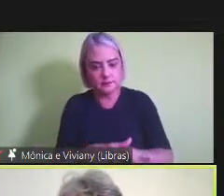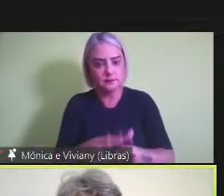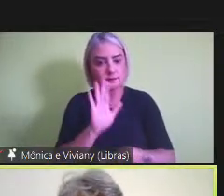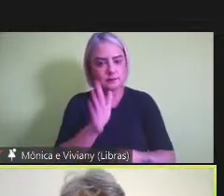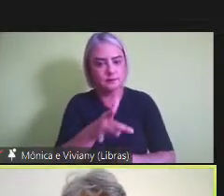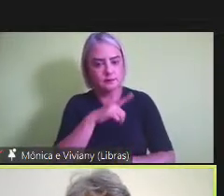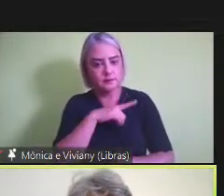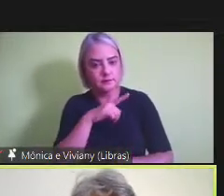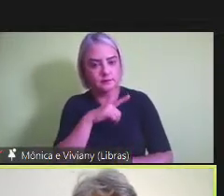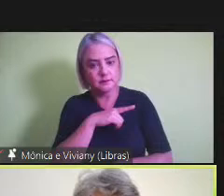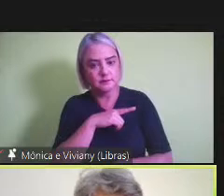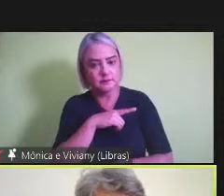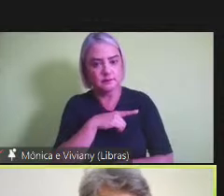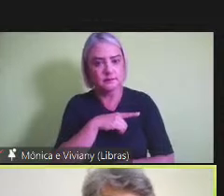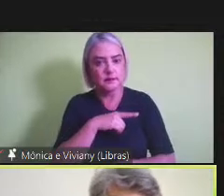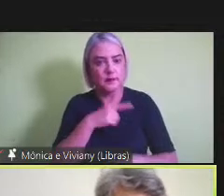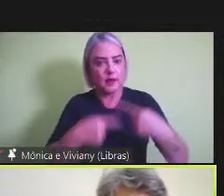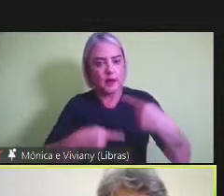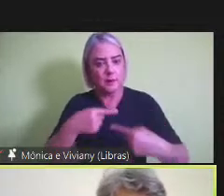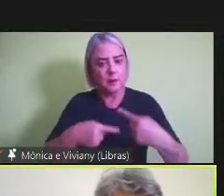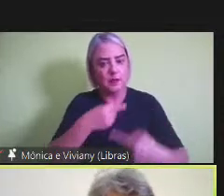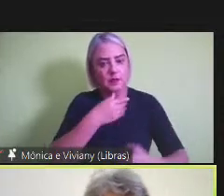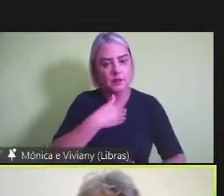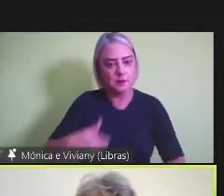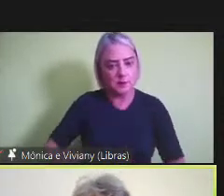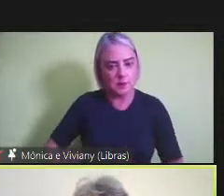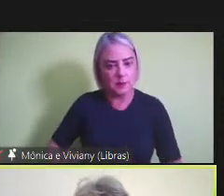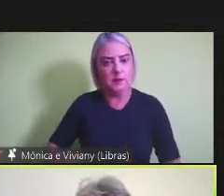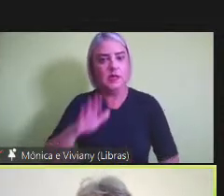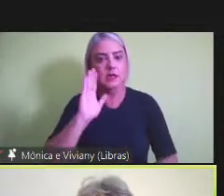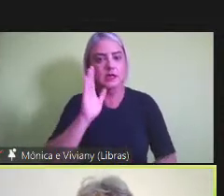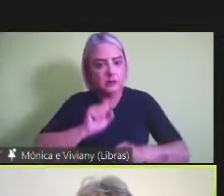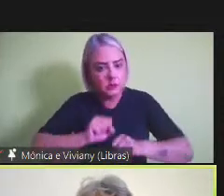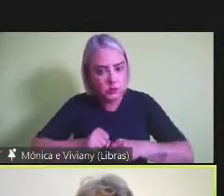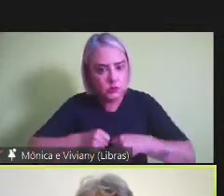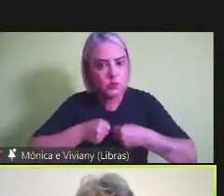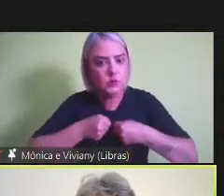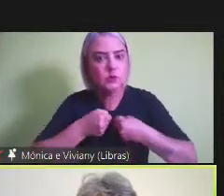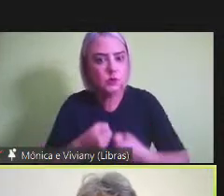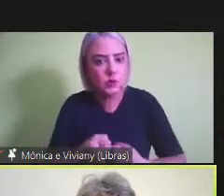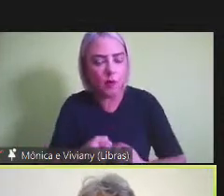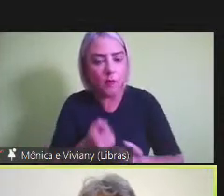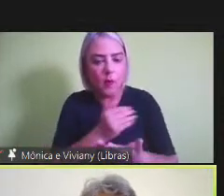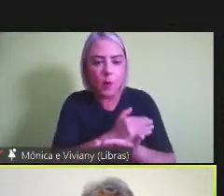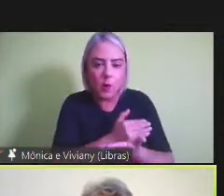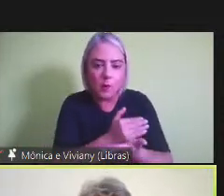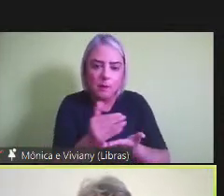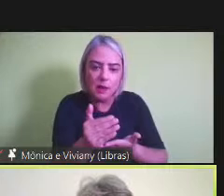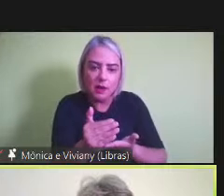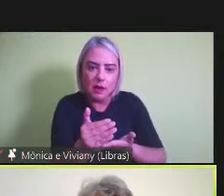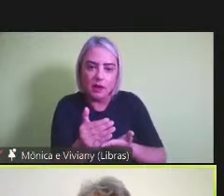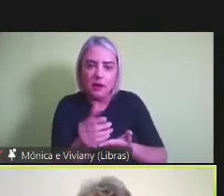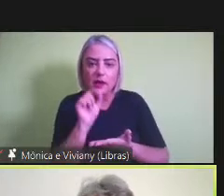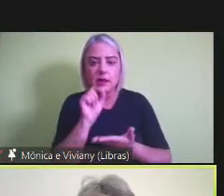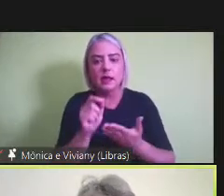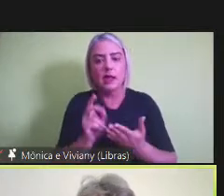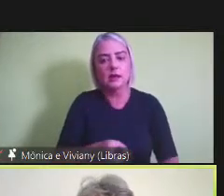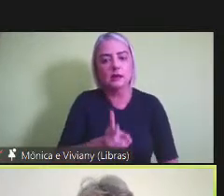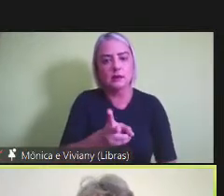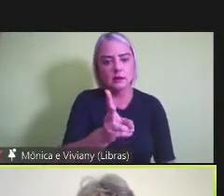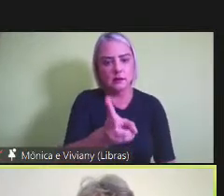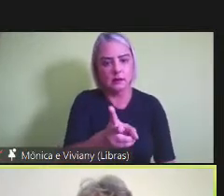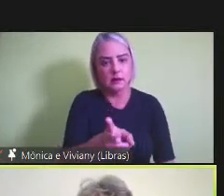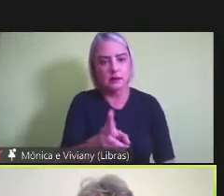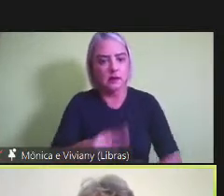This integration, we already have it in public policies. We have this effort that was